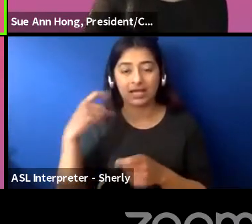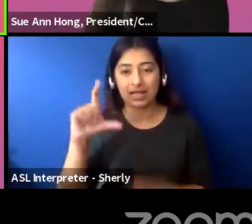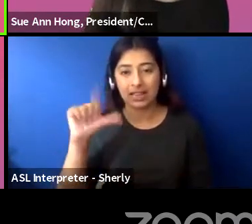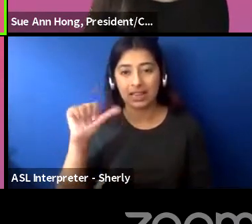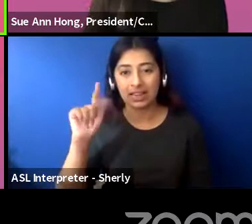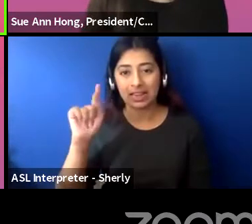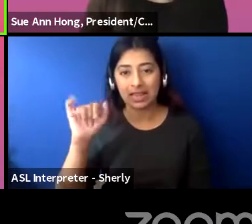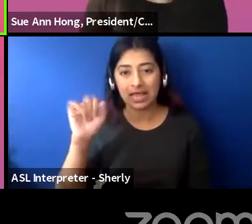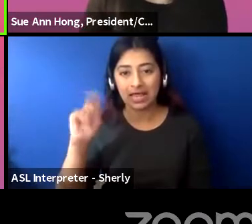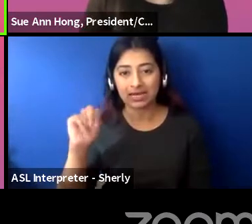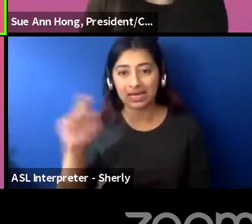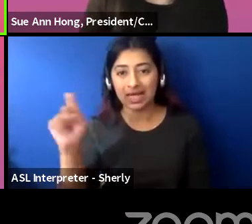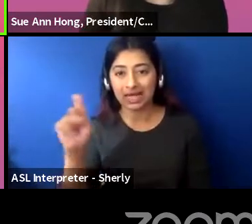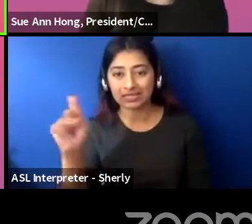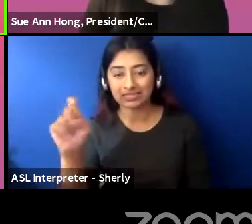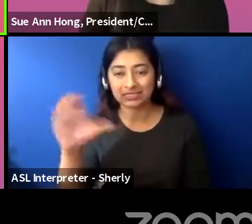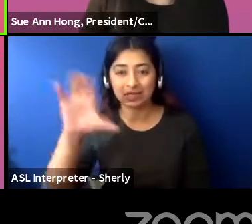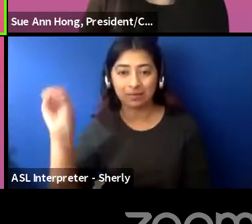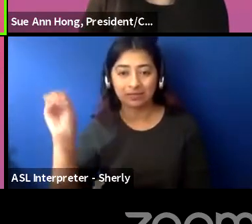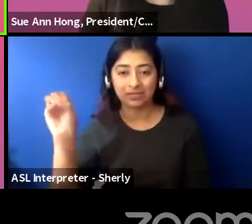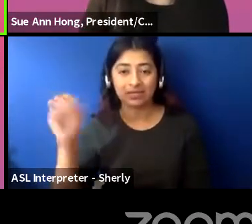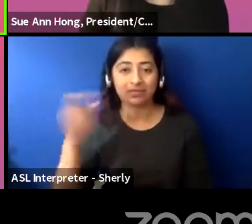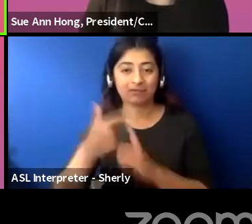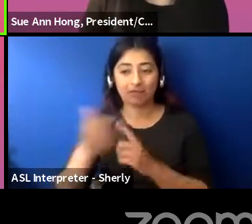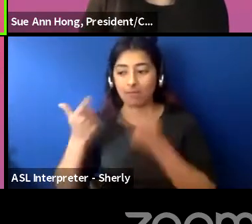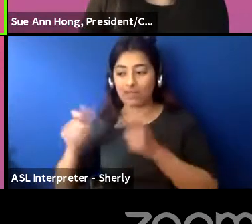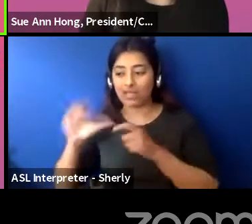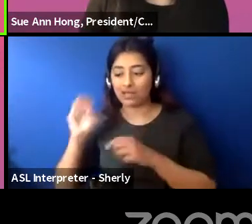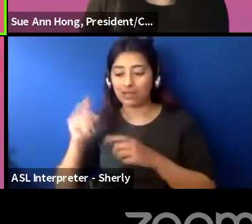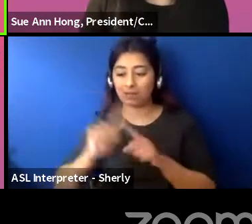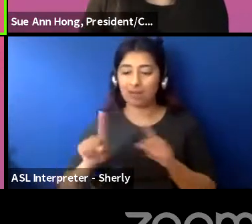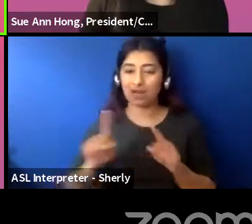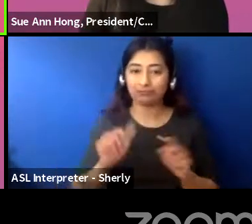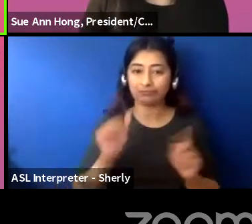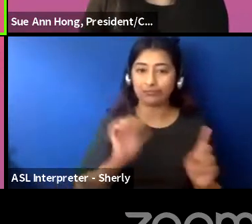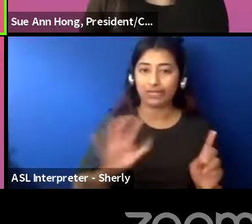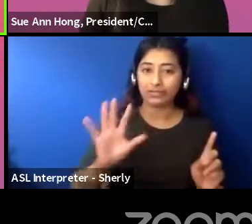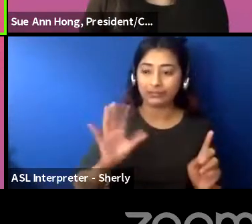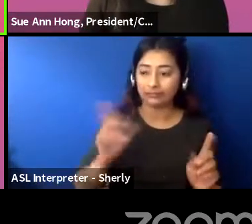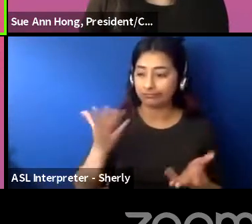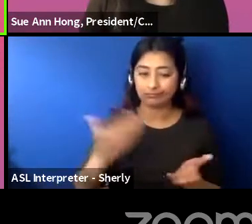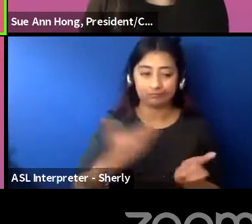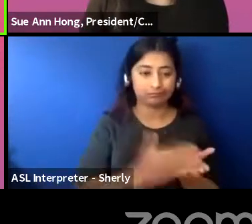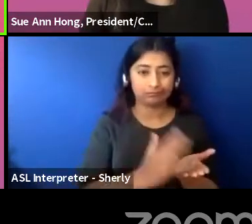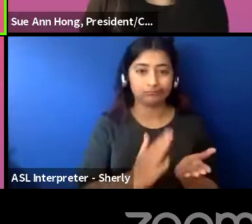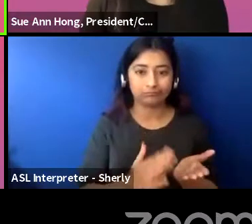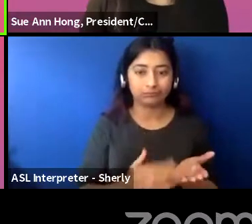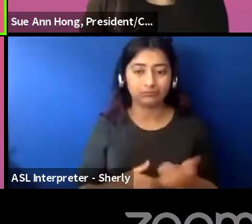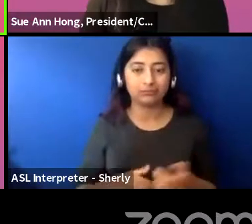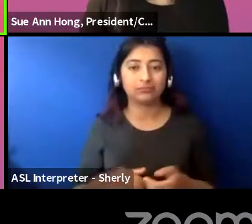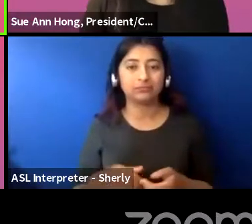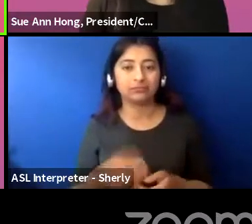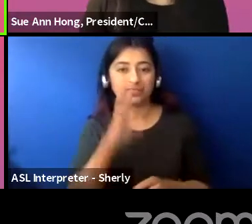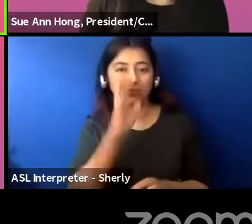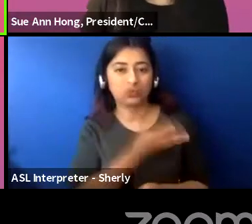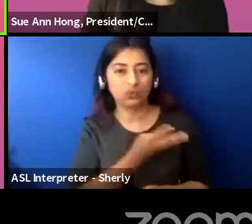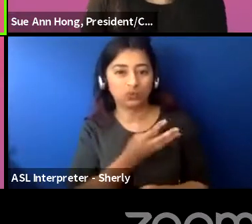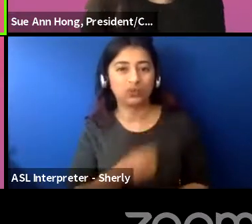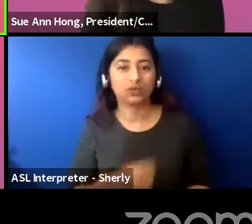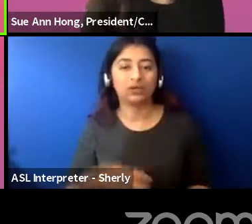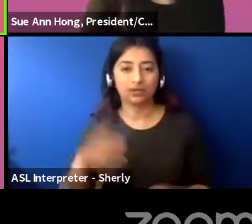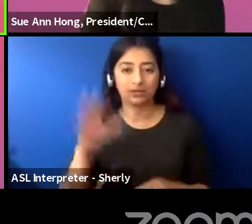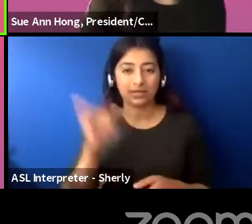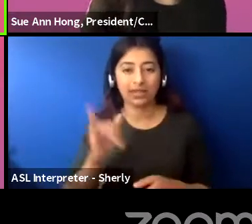Latinx corporations, but we have been excluded, and that is just the way that it's been